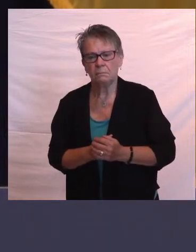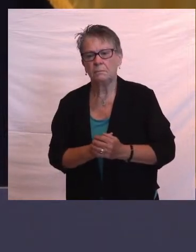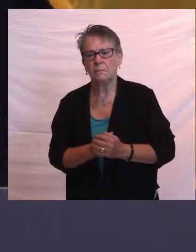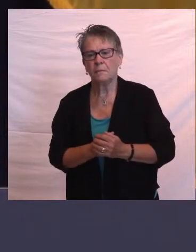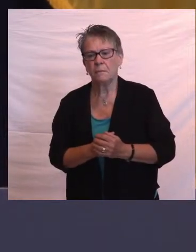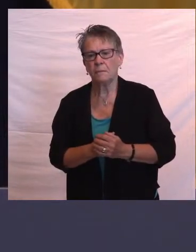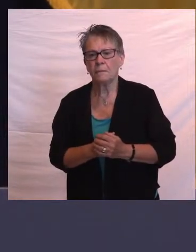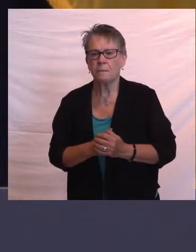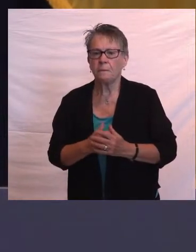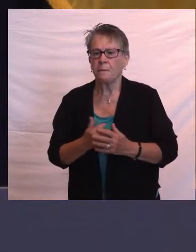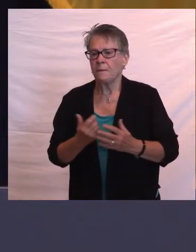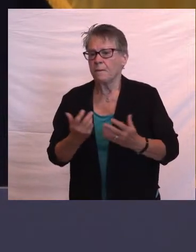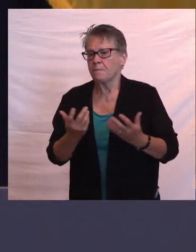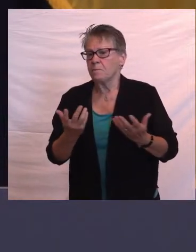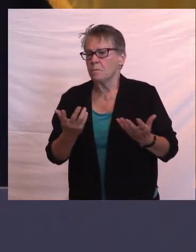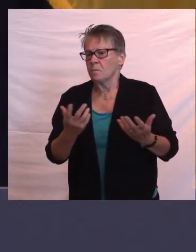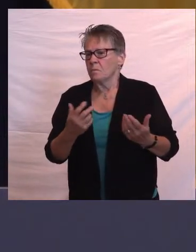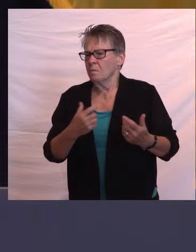I met one of these